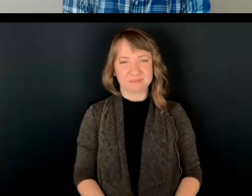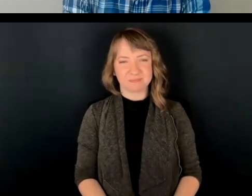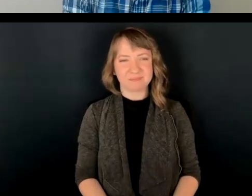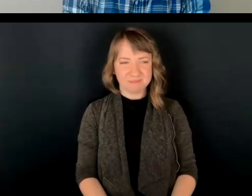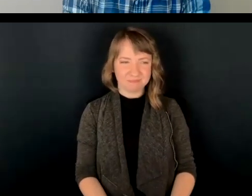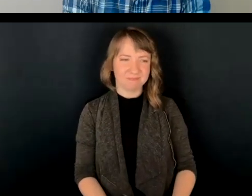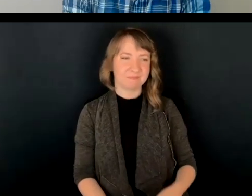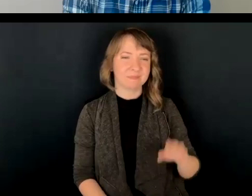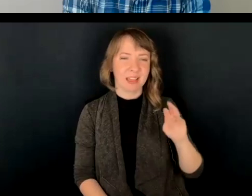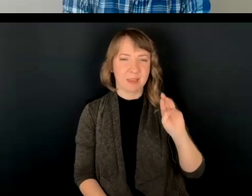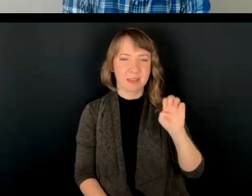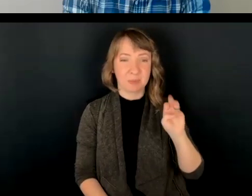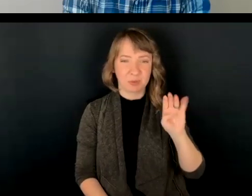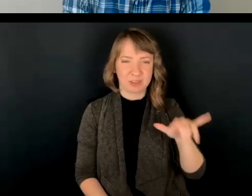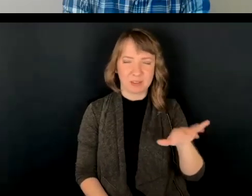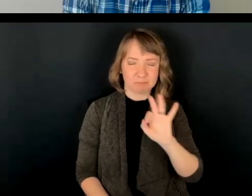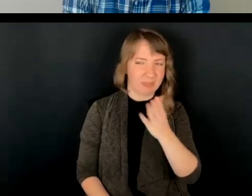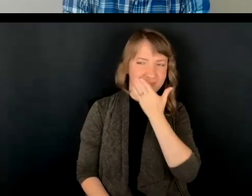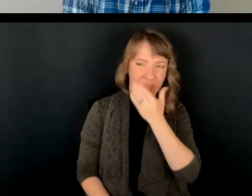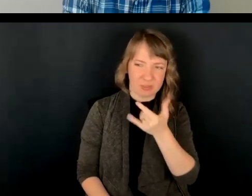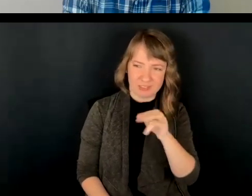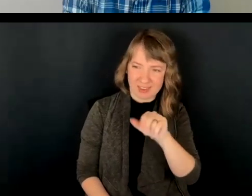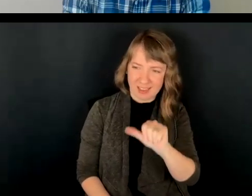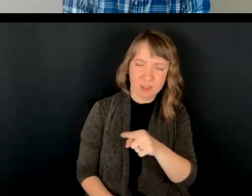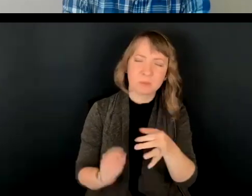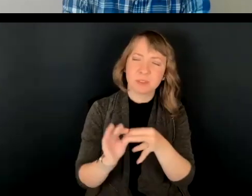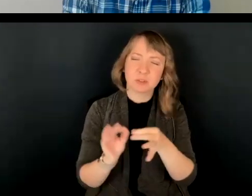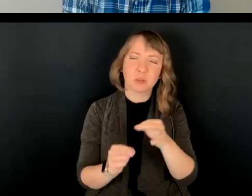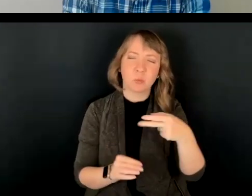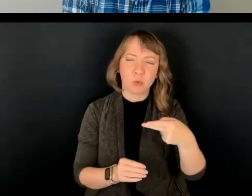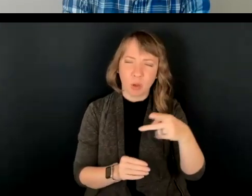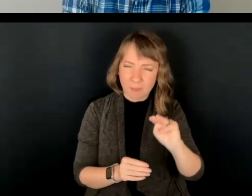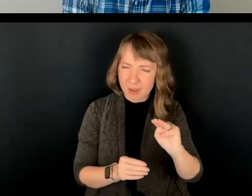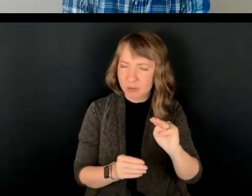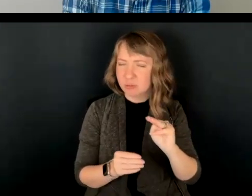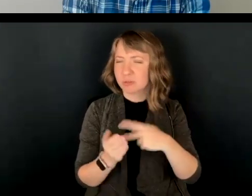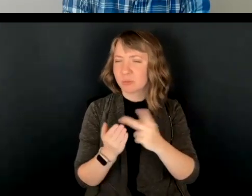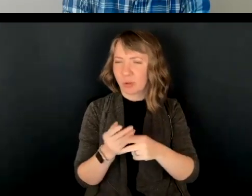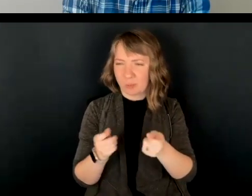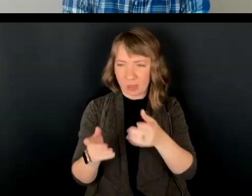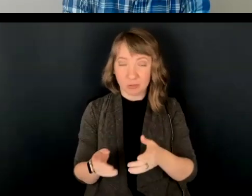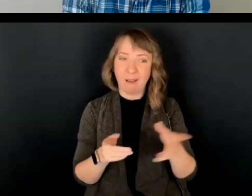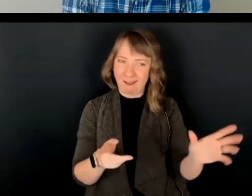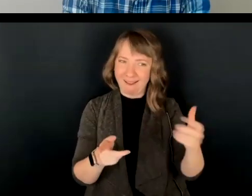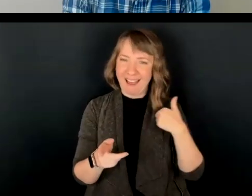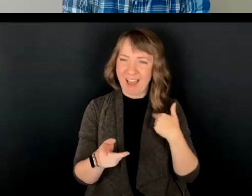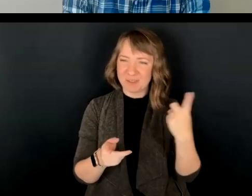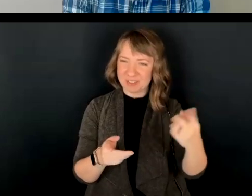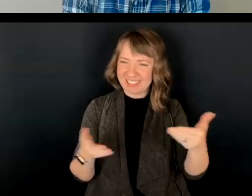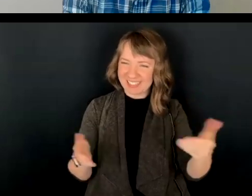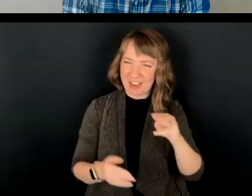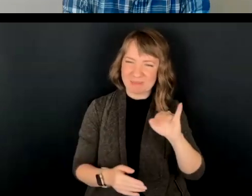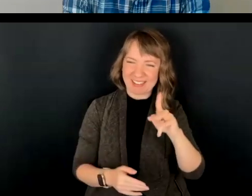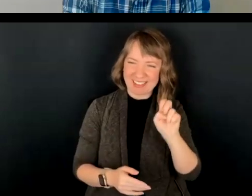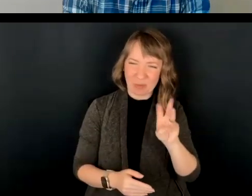Awesome. Thanks, Gina. And you mentioned program managers and that being a really close interface and relationship. So we have a program manager here, Mike Ward, if you want